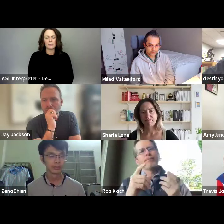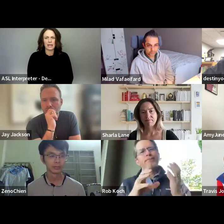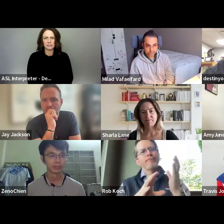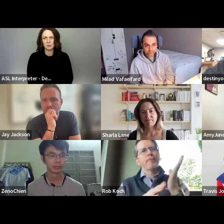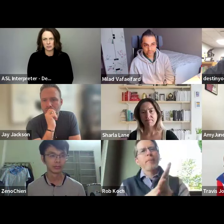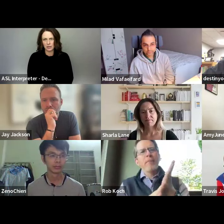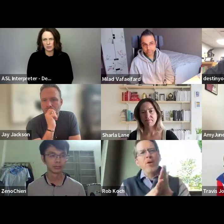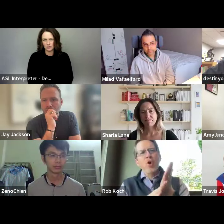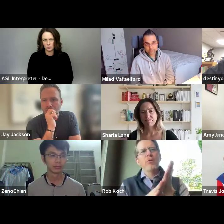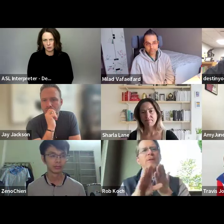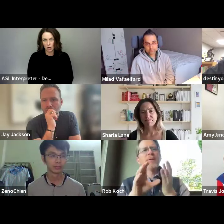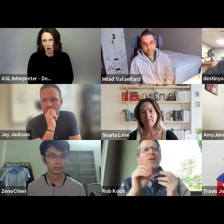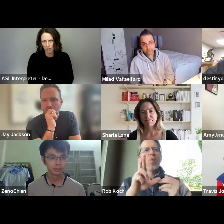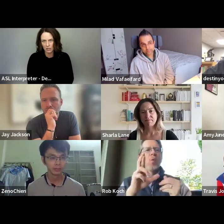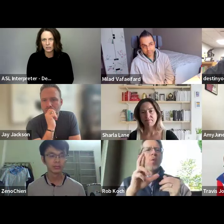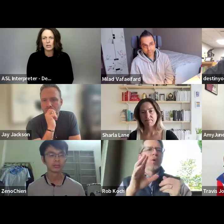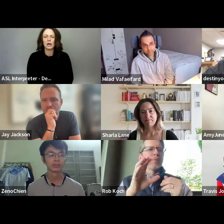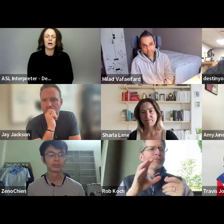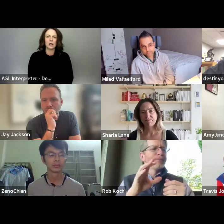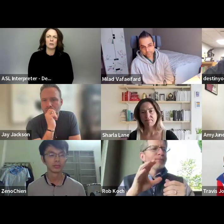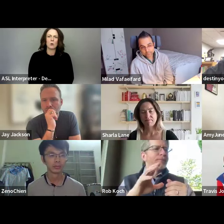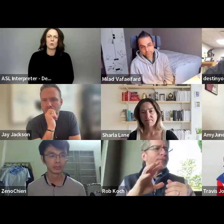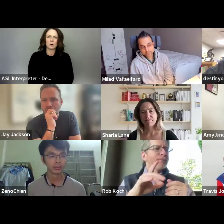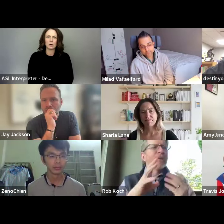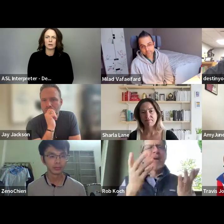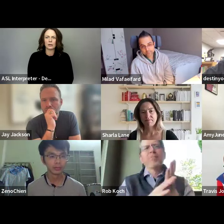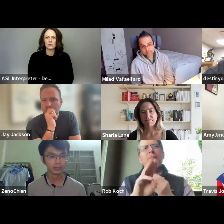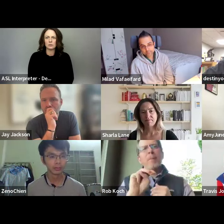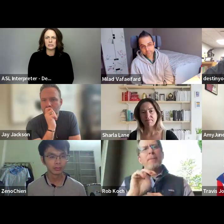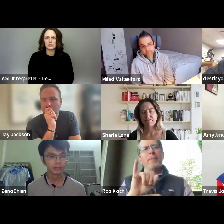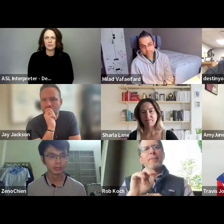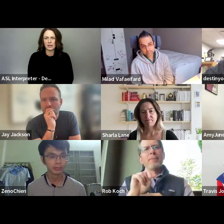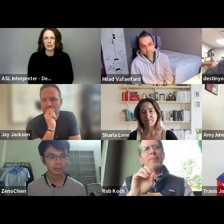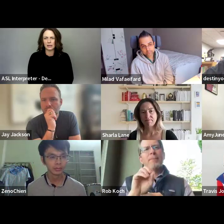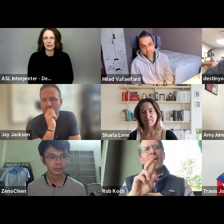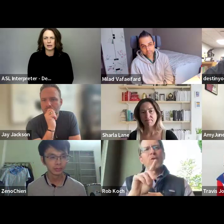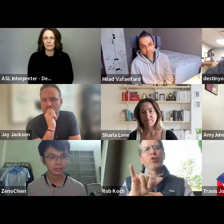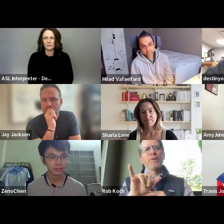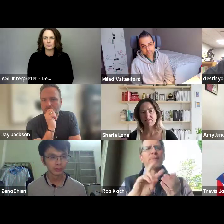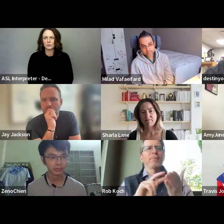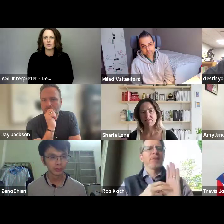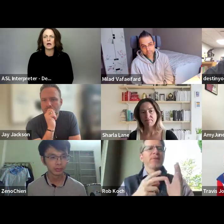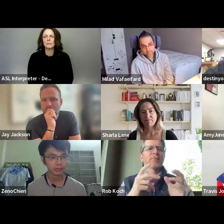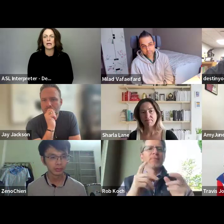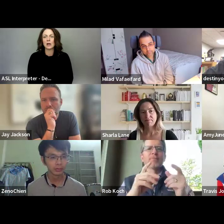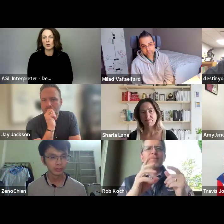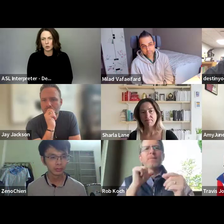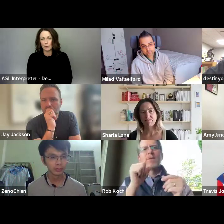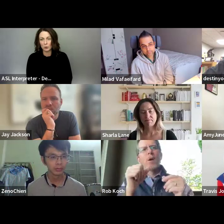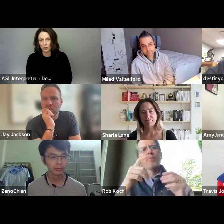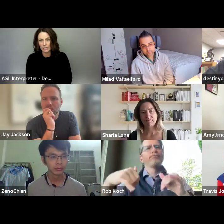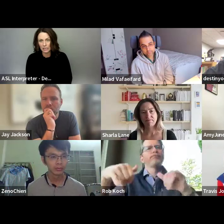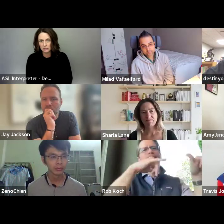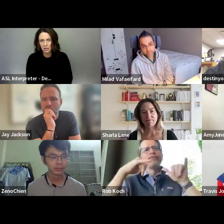you do get paid a small stipend if you do a talk or if you lead something, and